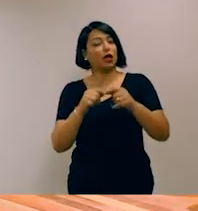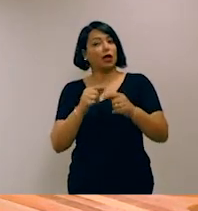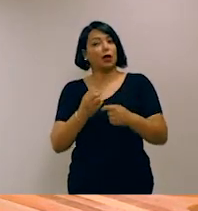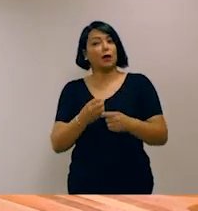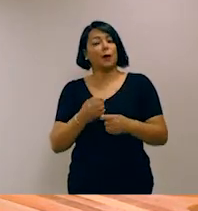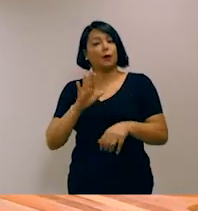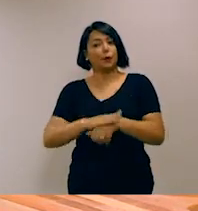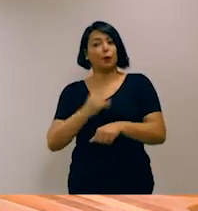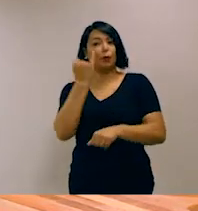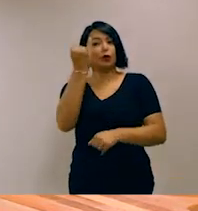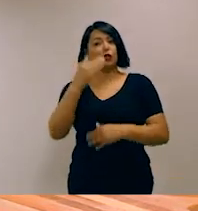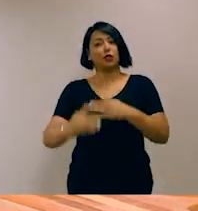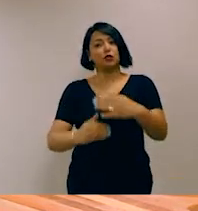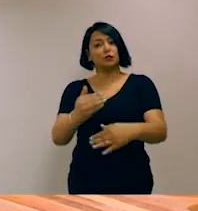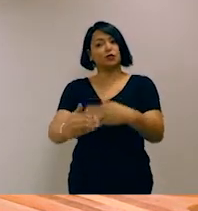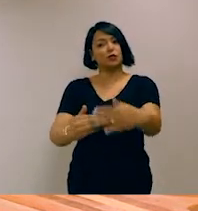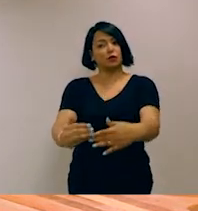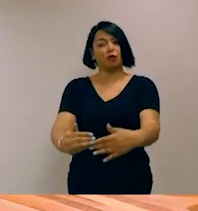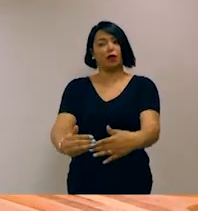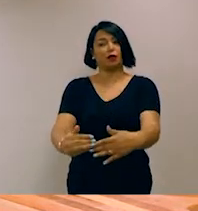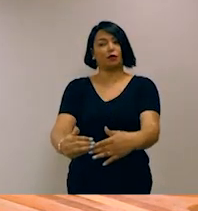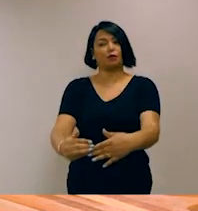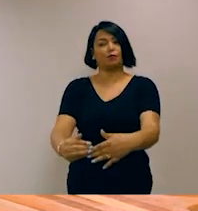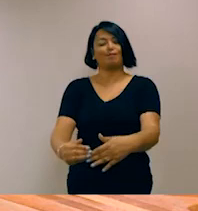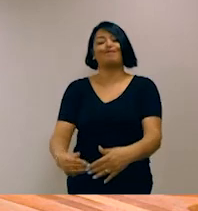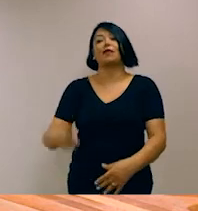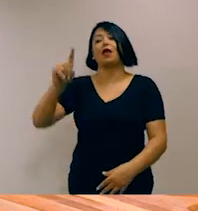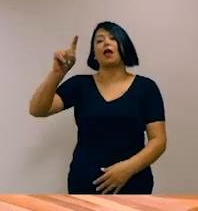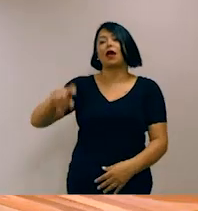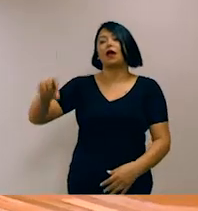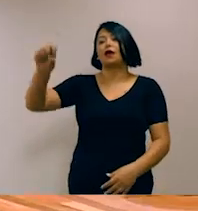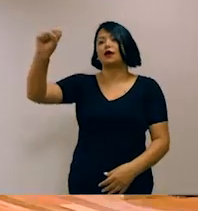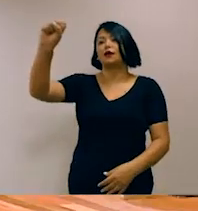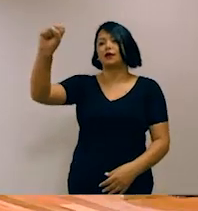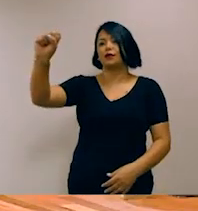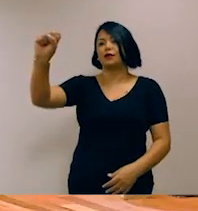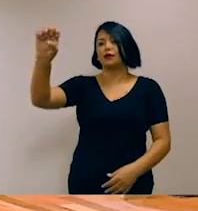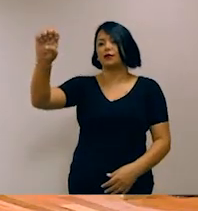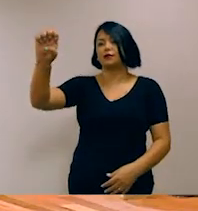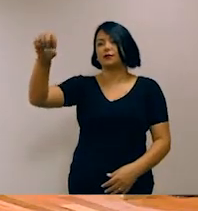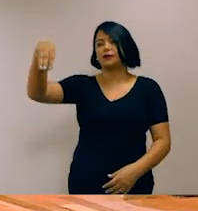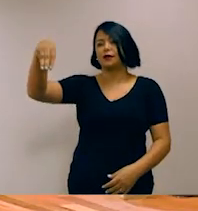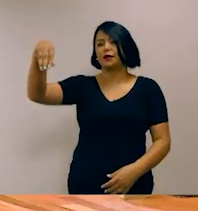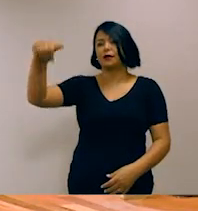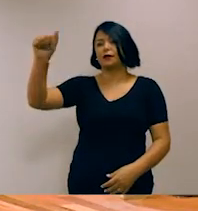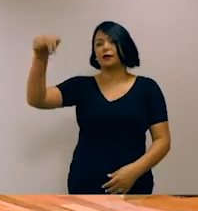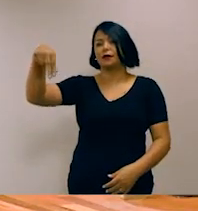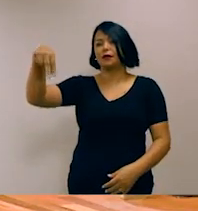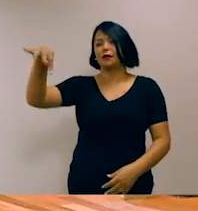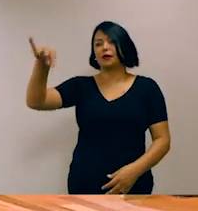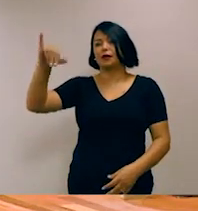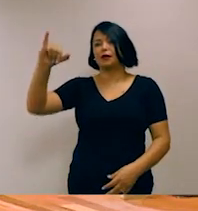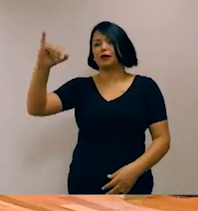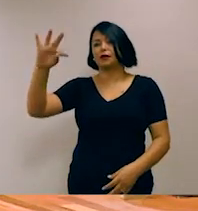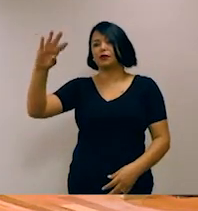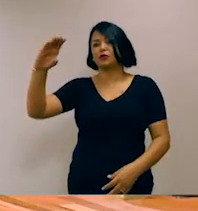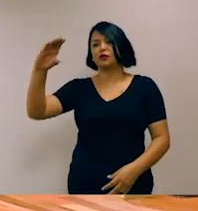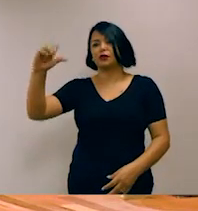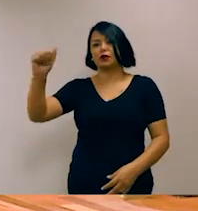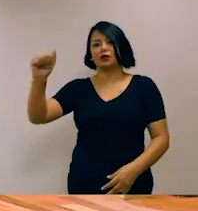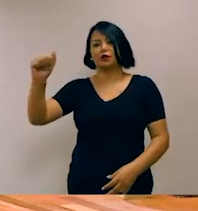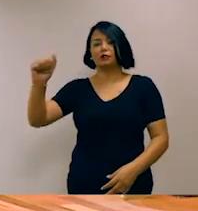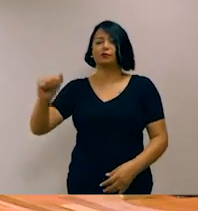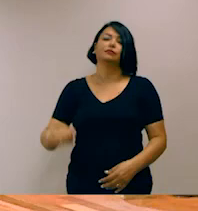of this processing of text data is also the semantics, because via the